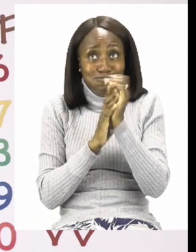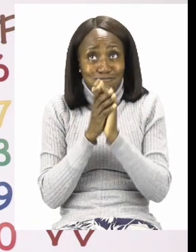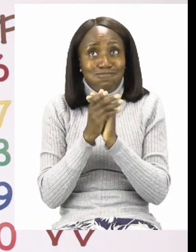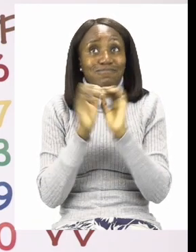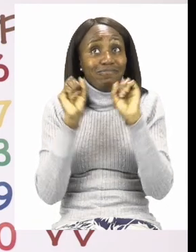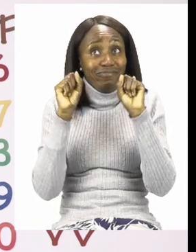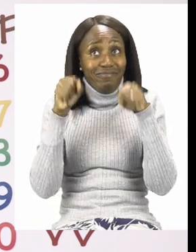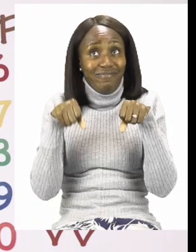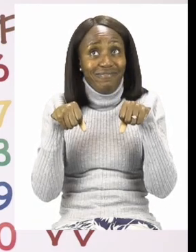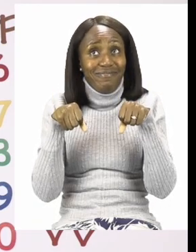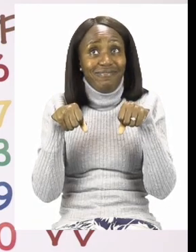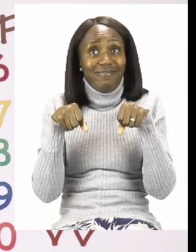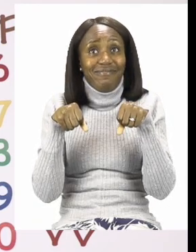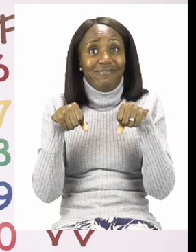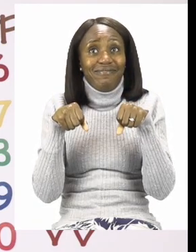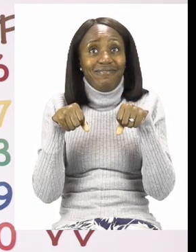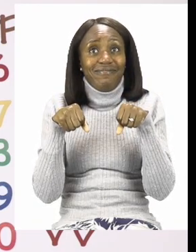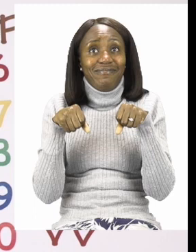sanitize.